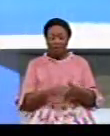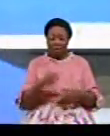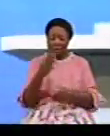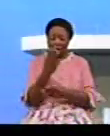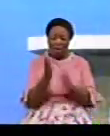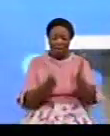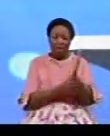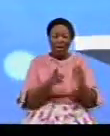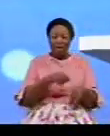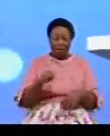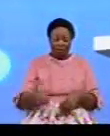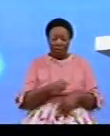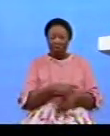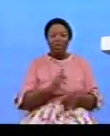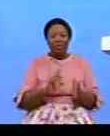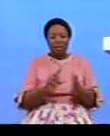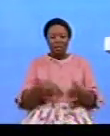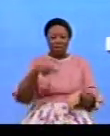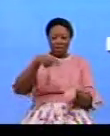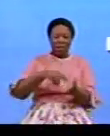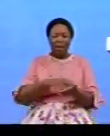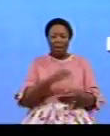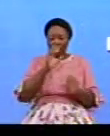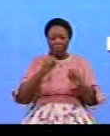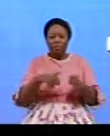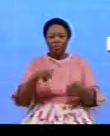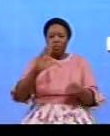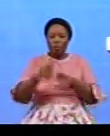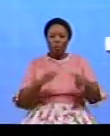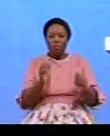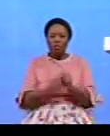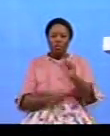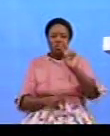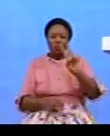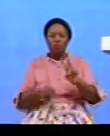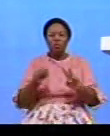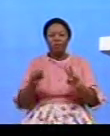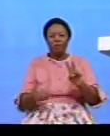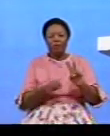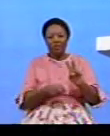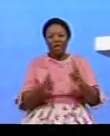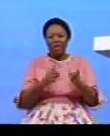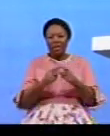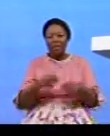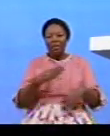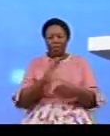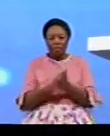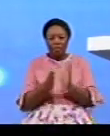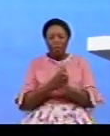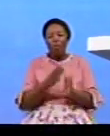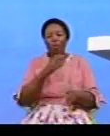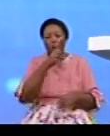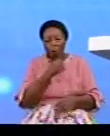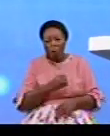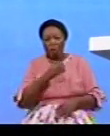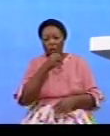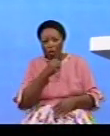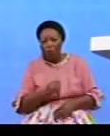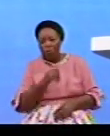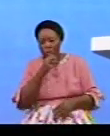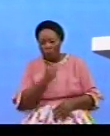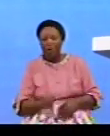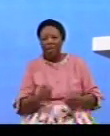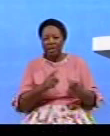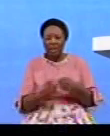untruthfulness. They have not been walking in the truth, and the truth is falling on the street. And it says now,